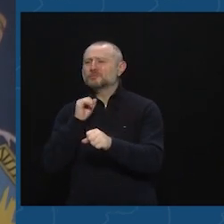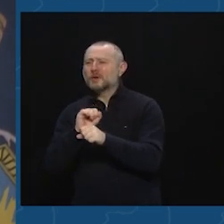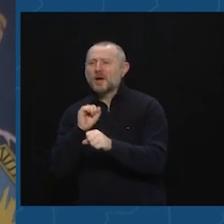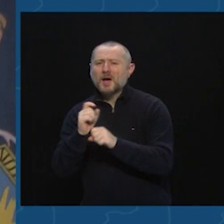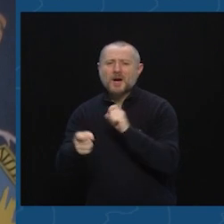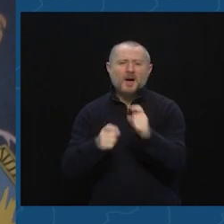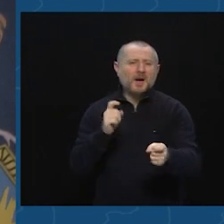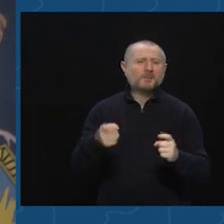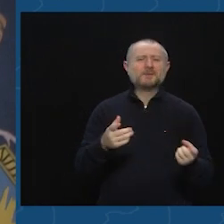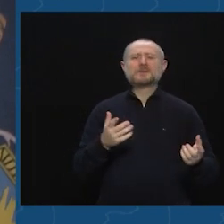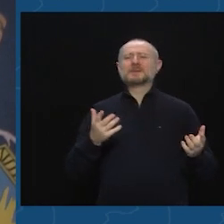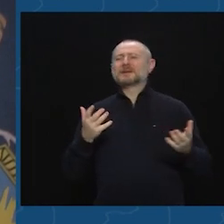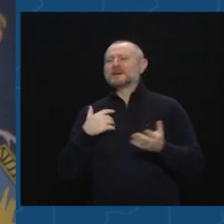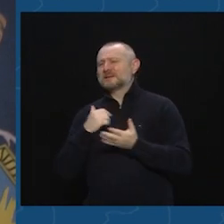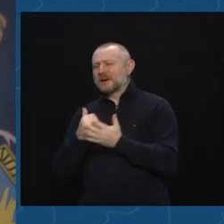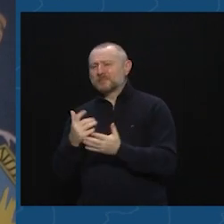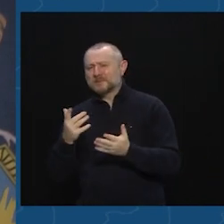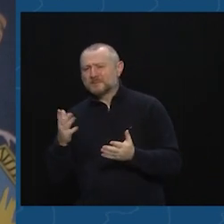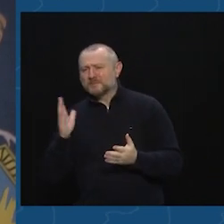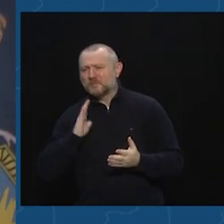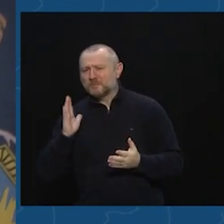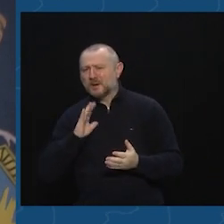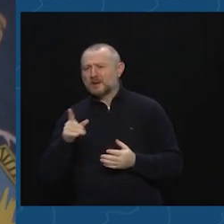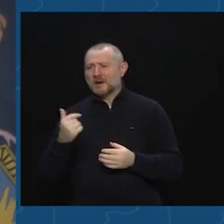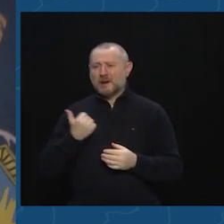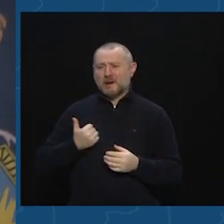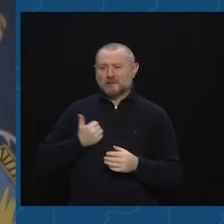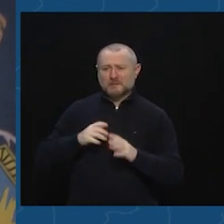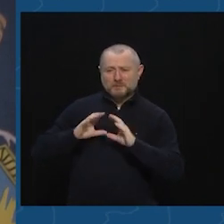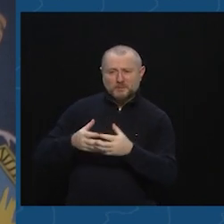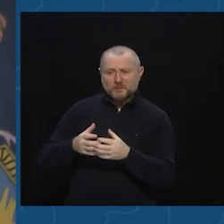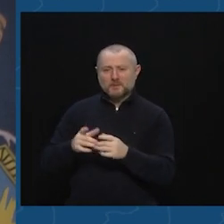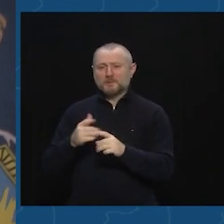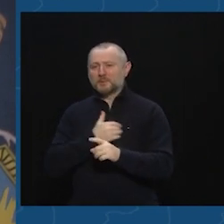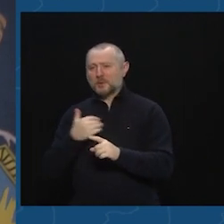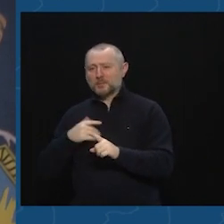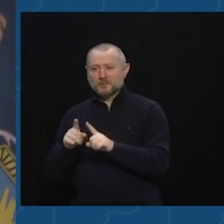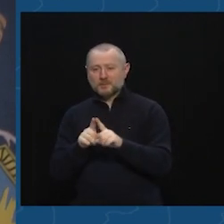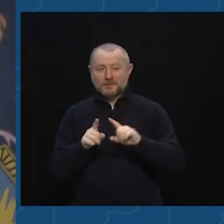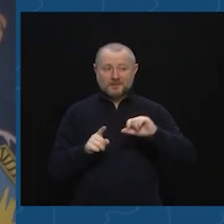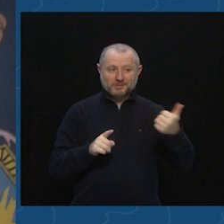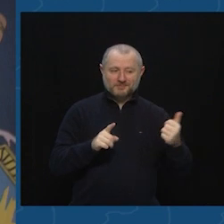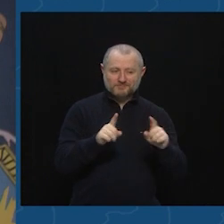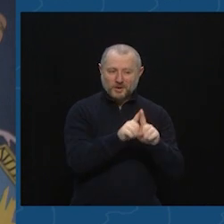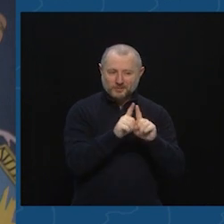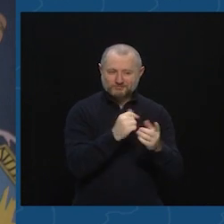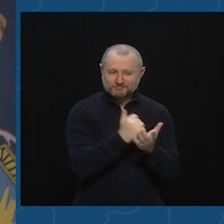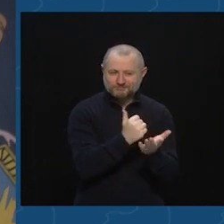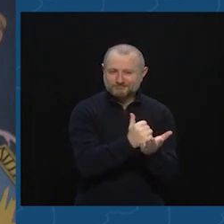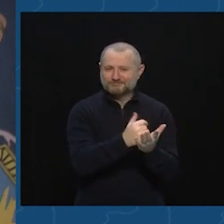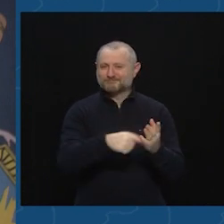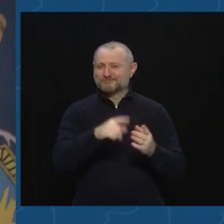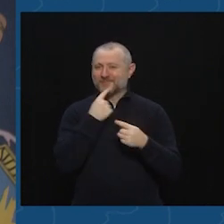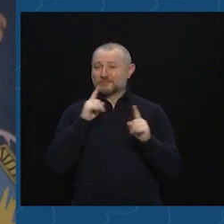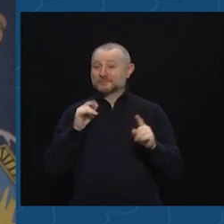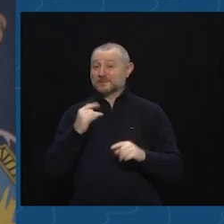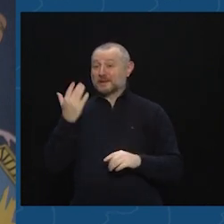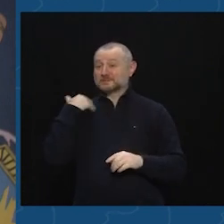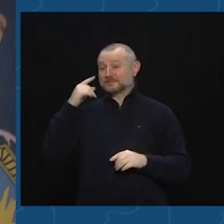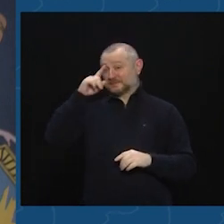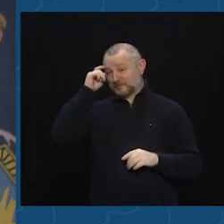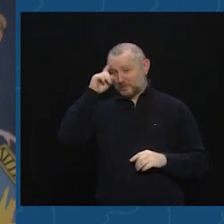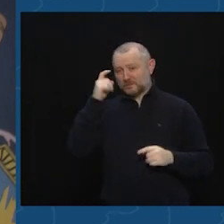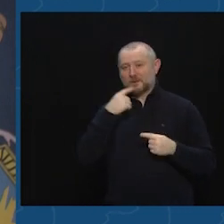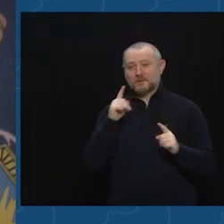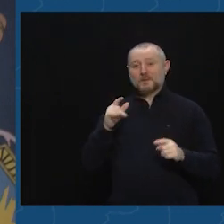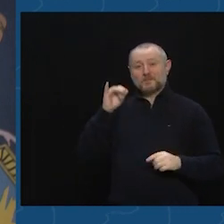former gang member who will become a mentor for individuals. I announced this in Buffalo, Rochester, and Syracuse just last summer. We're going to continue. We actually tripled the